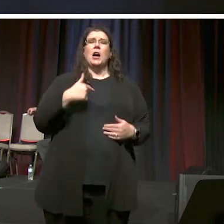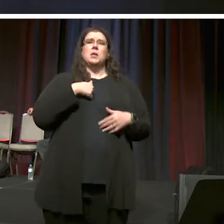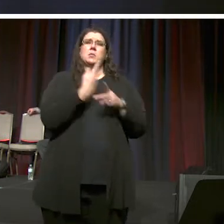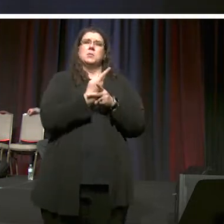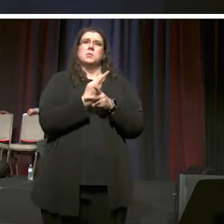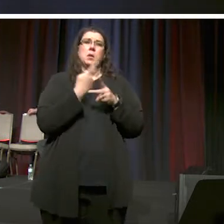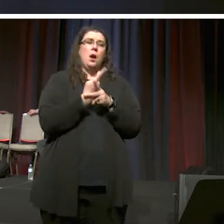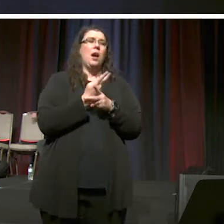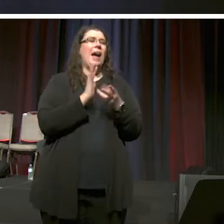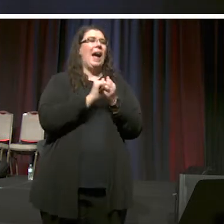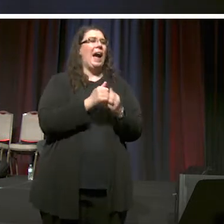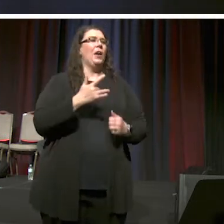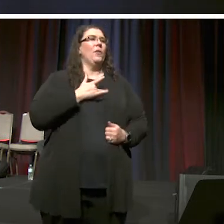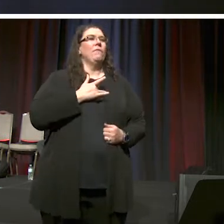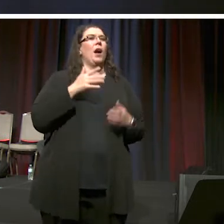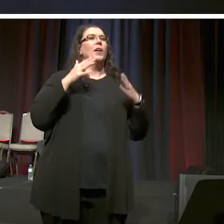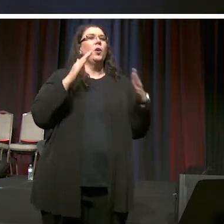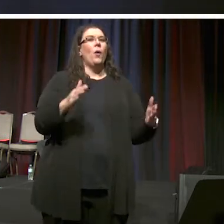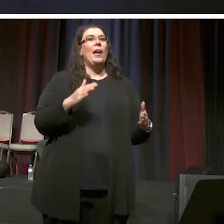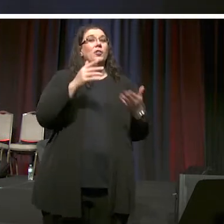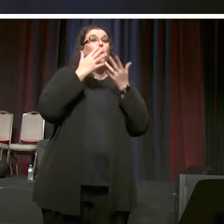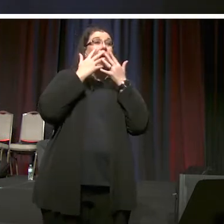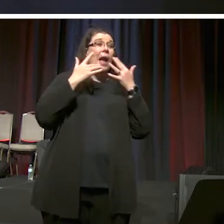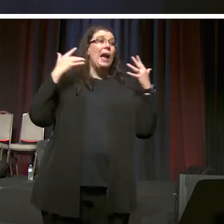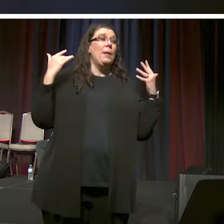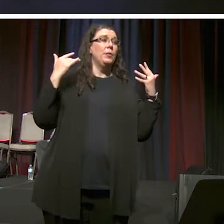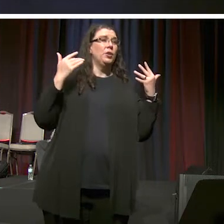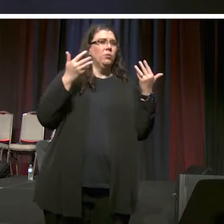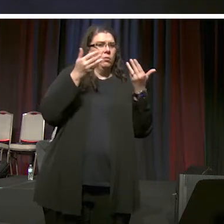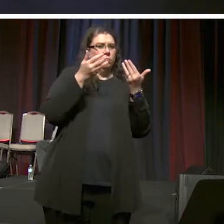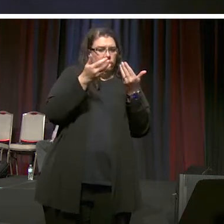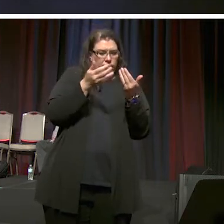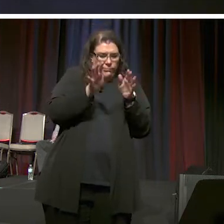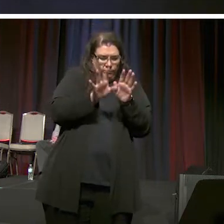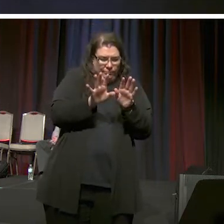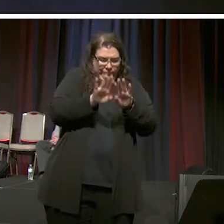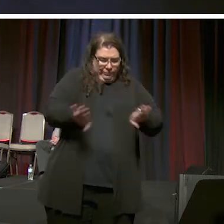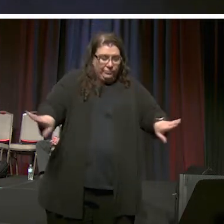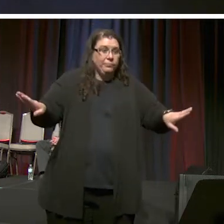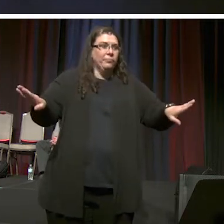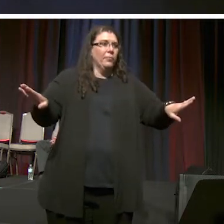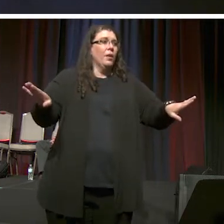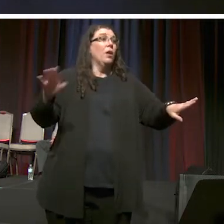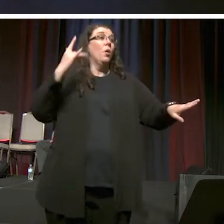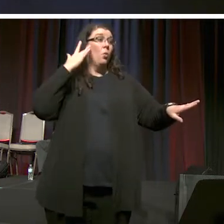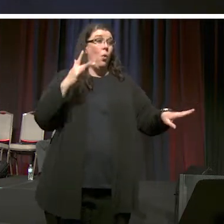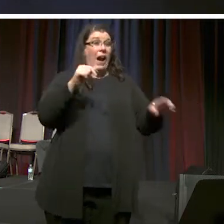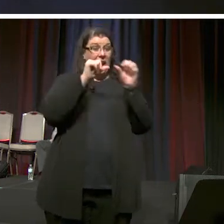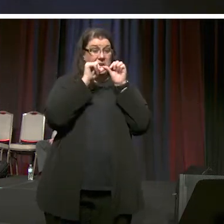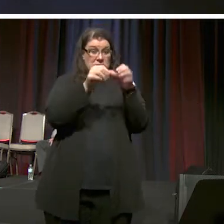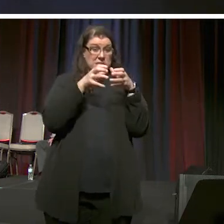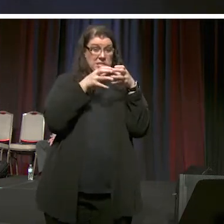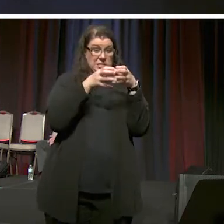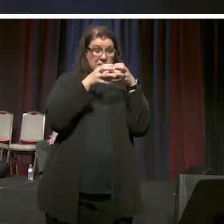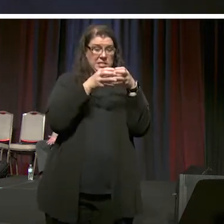an amicable separation? That staying together just keeps the fight going.